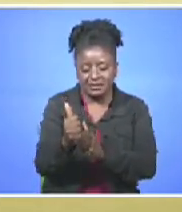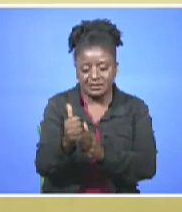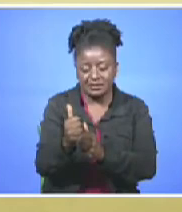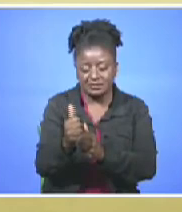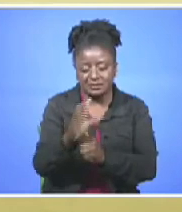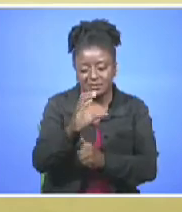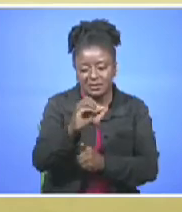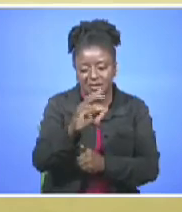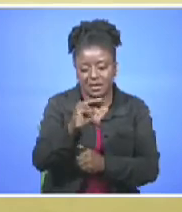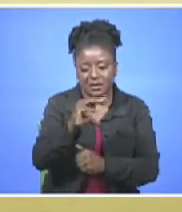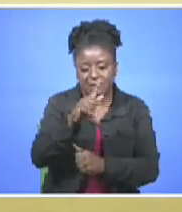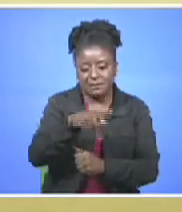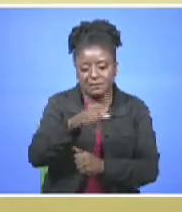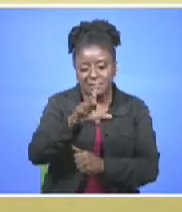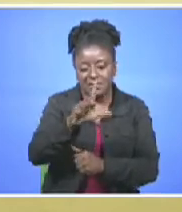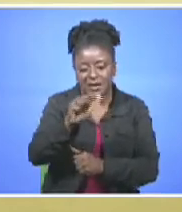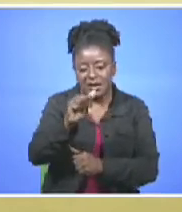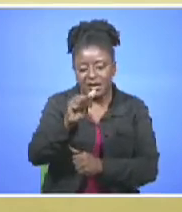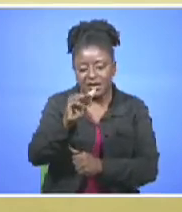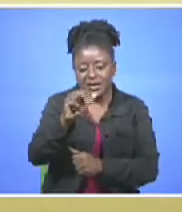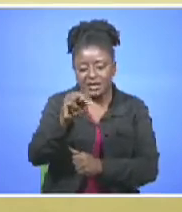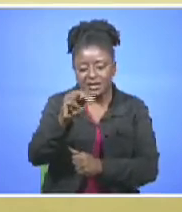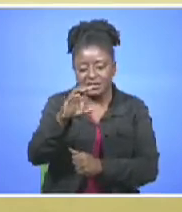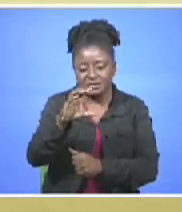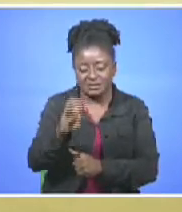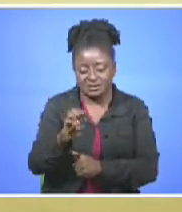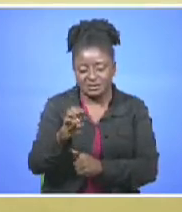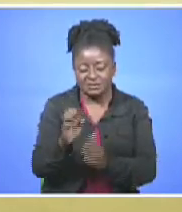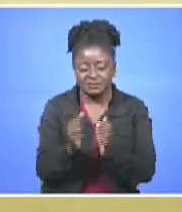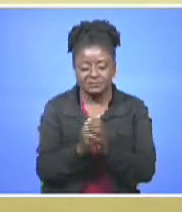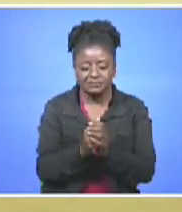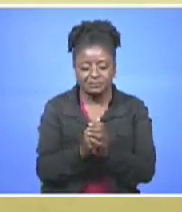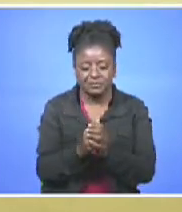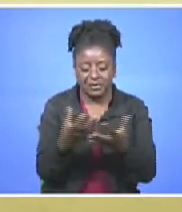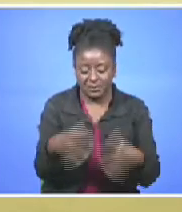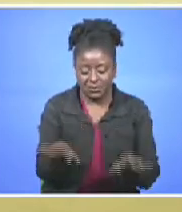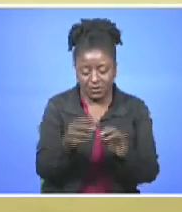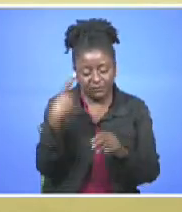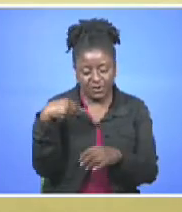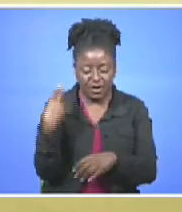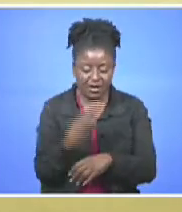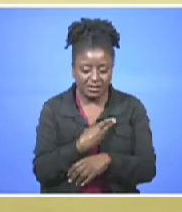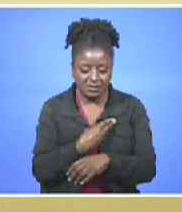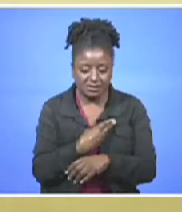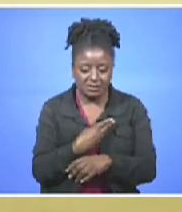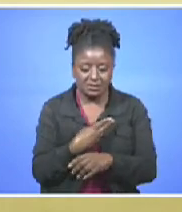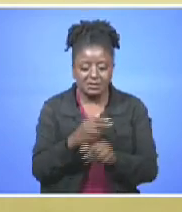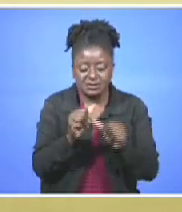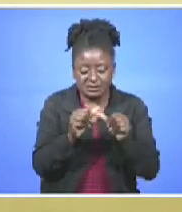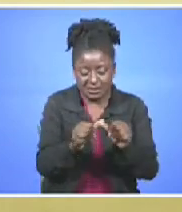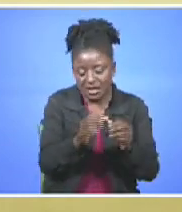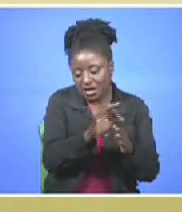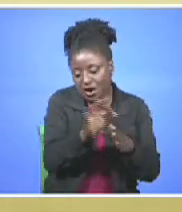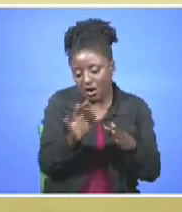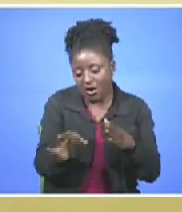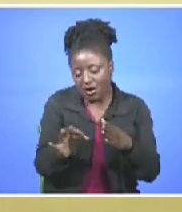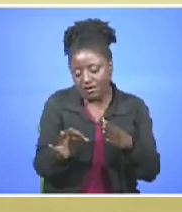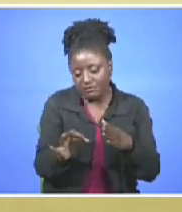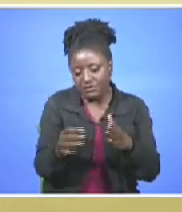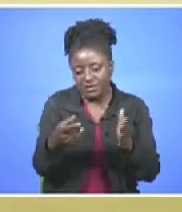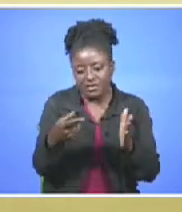to, I think, us keeping ourselves off this non-cooperative list